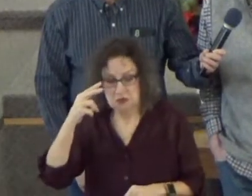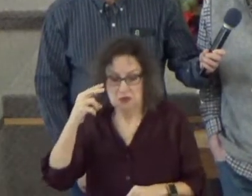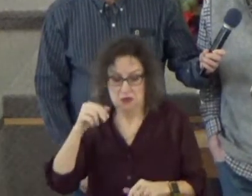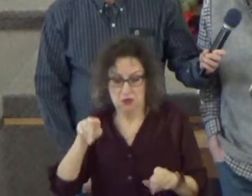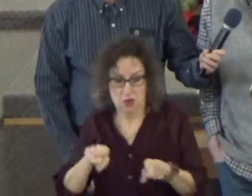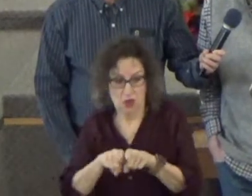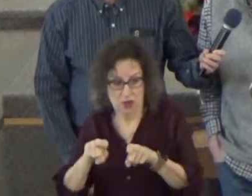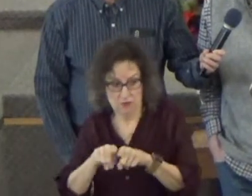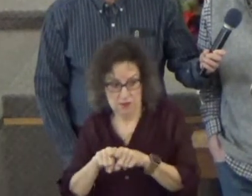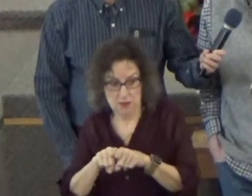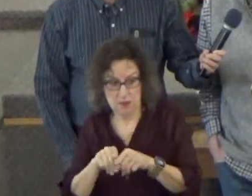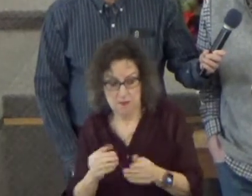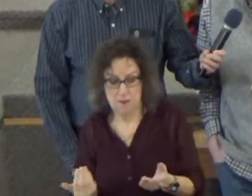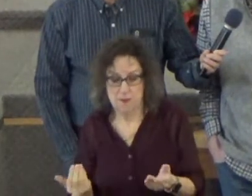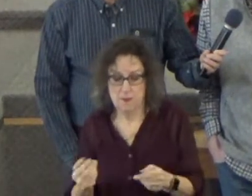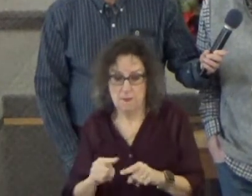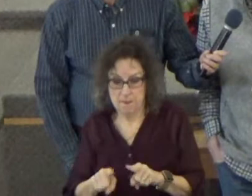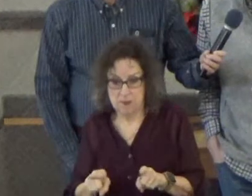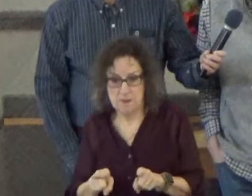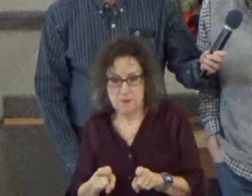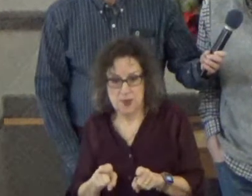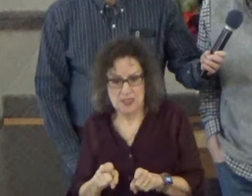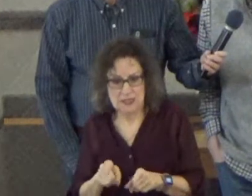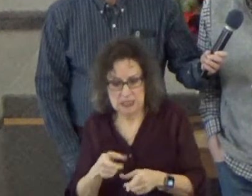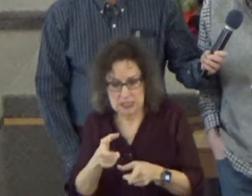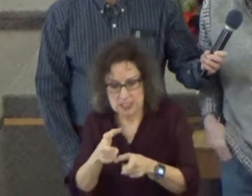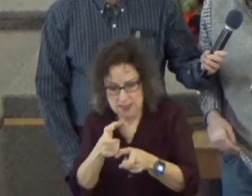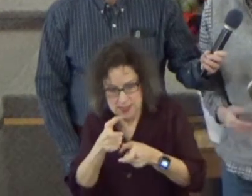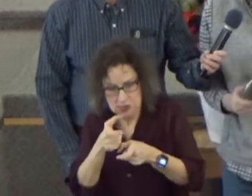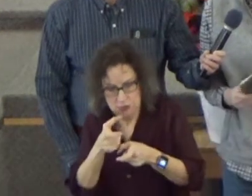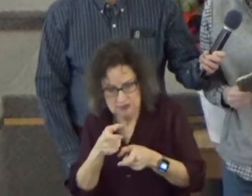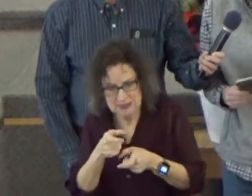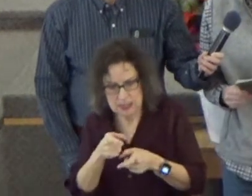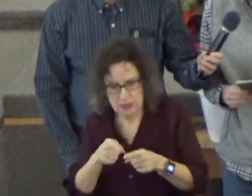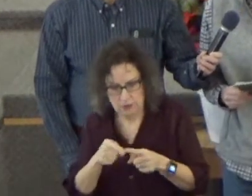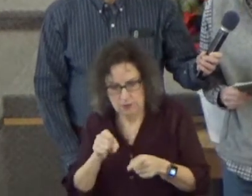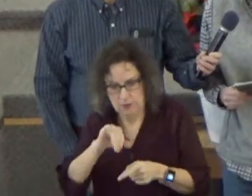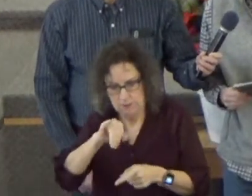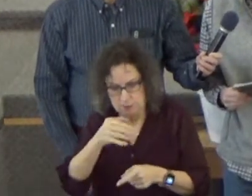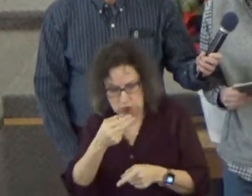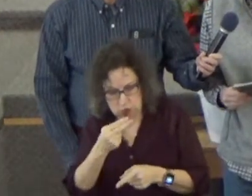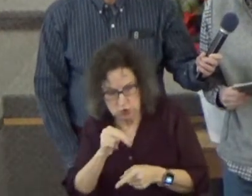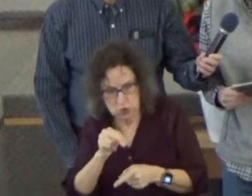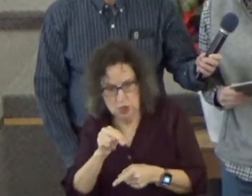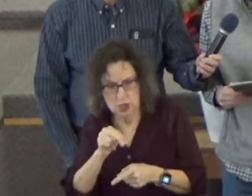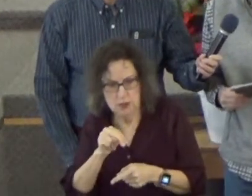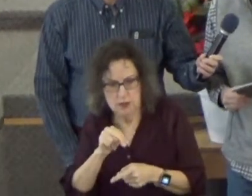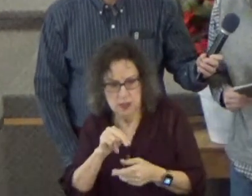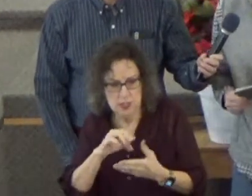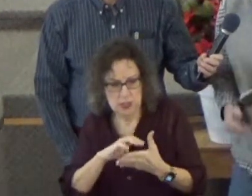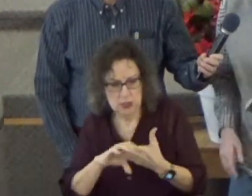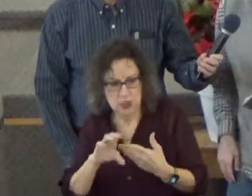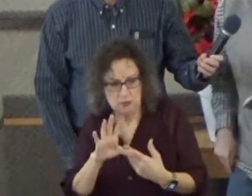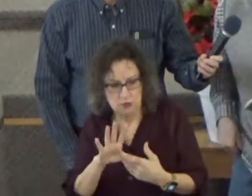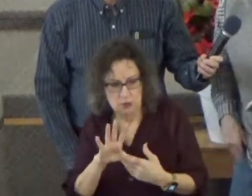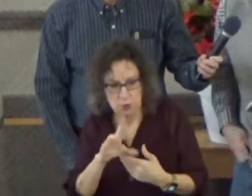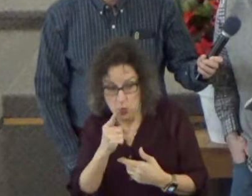But I think it really begs something interesting here from the Apostle John in 1 John chapter 1, verses 5 through 6.